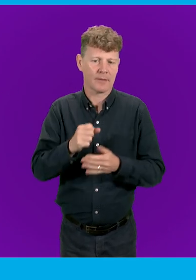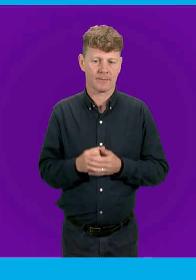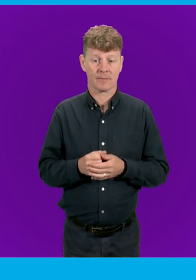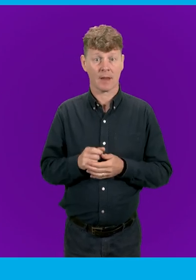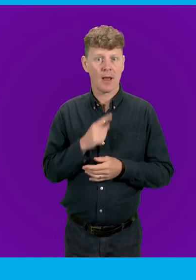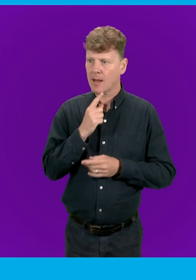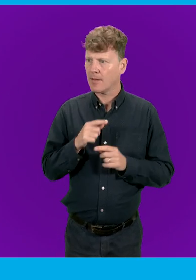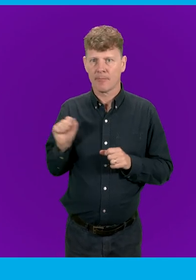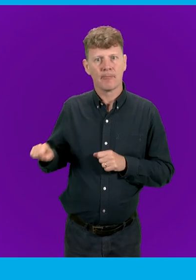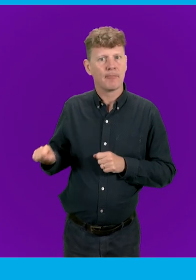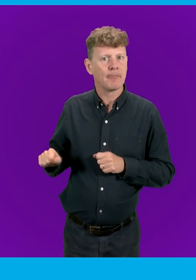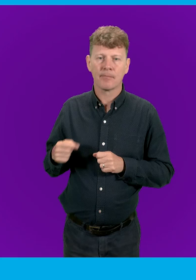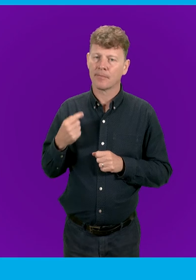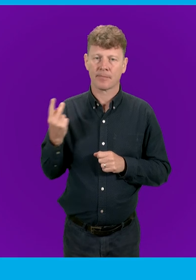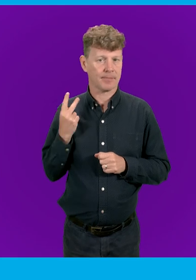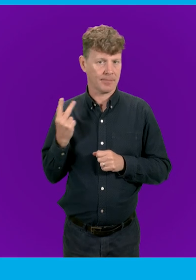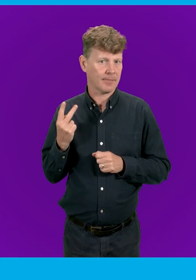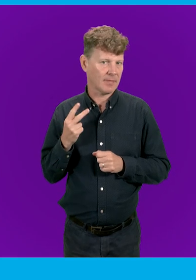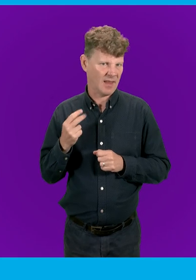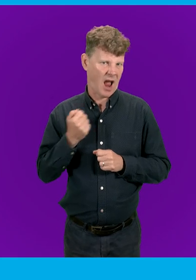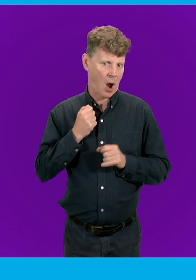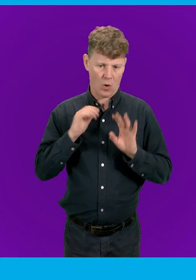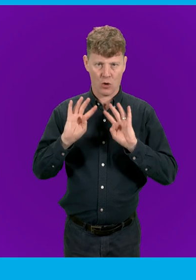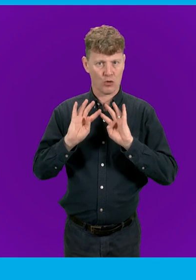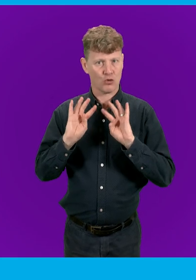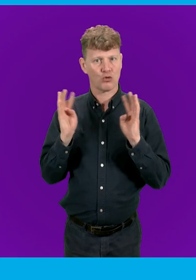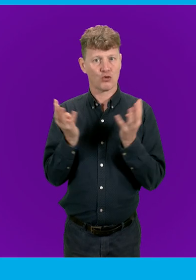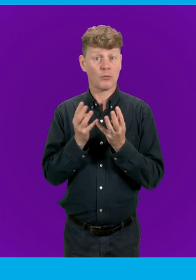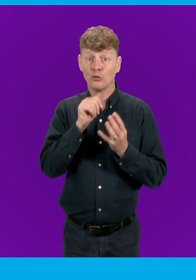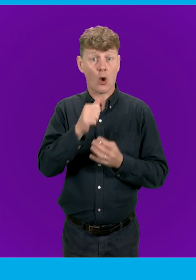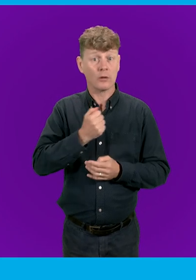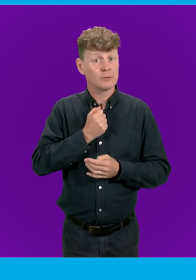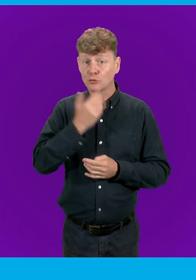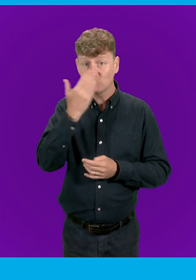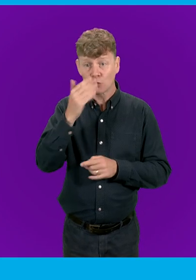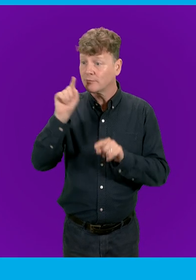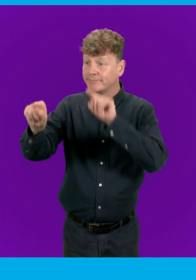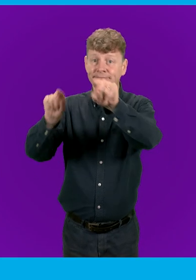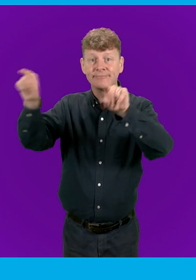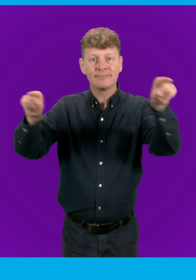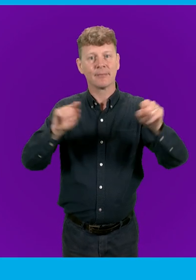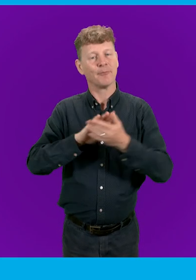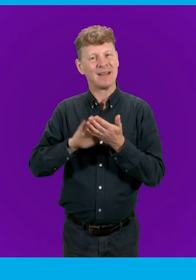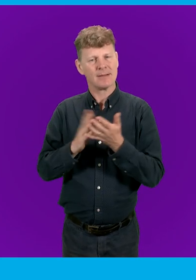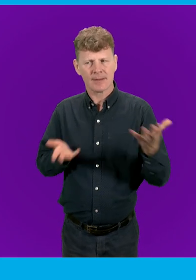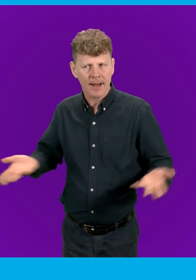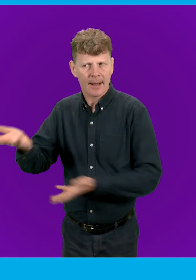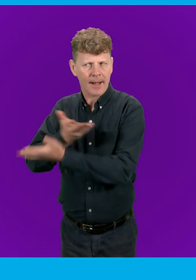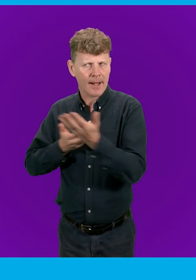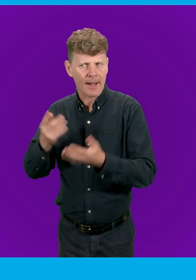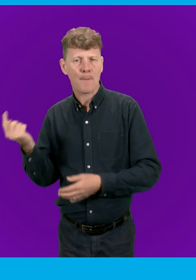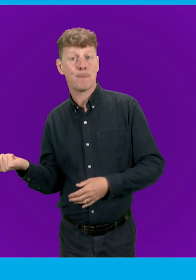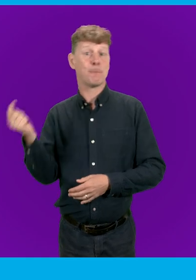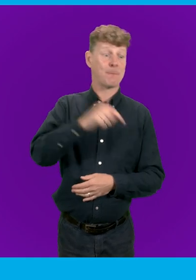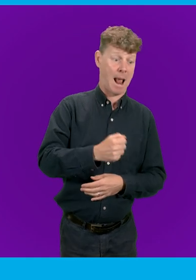us, we did it with a group of people who weren't from our school, but it allowed us to go back to our school and like spread it